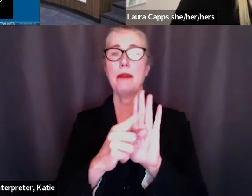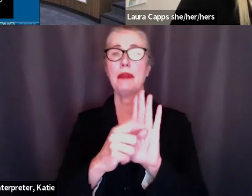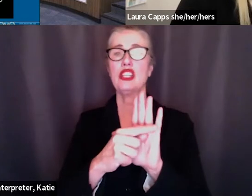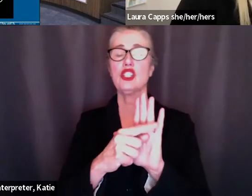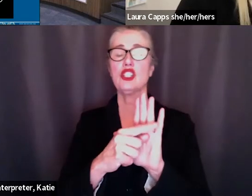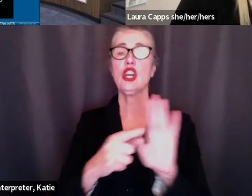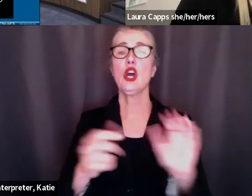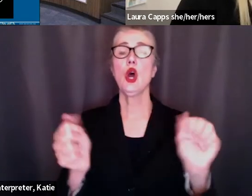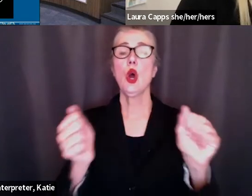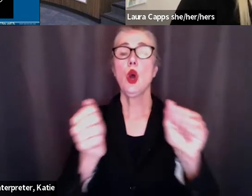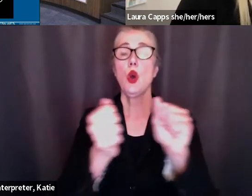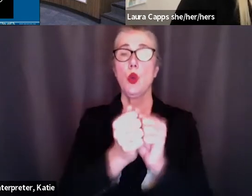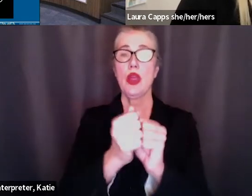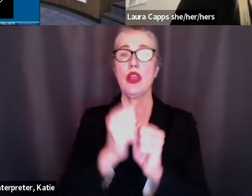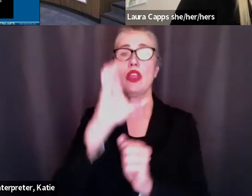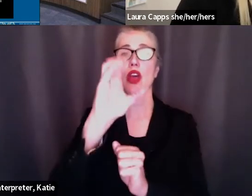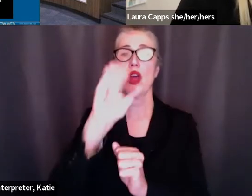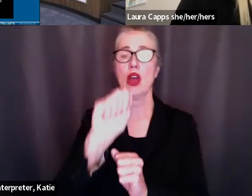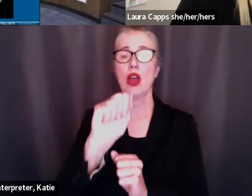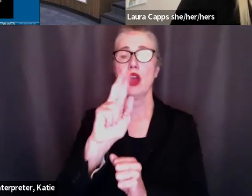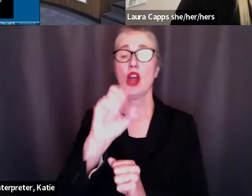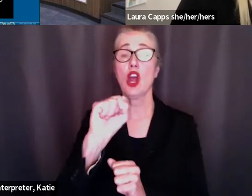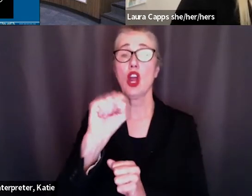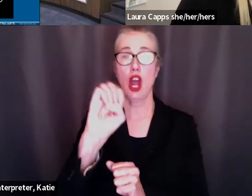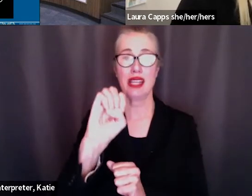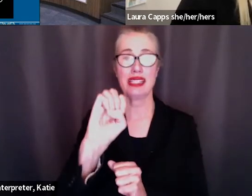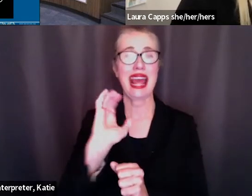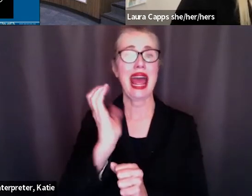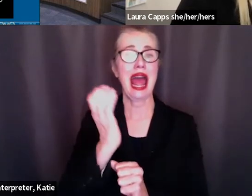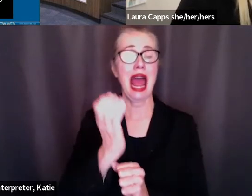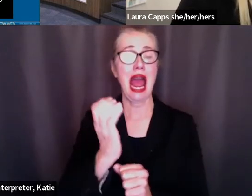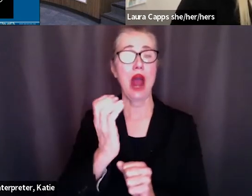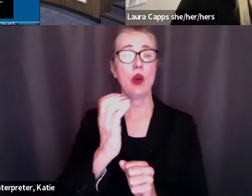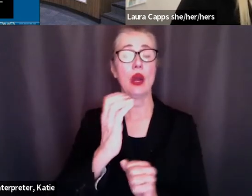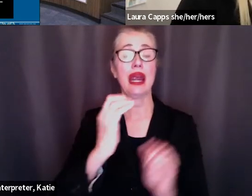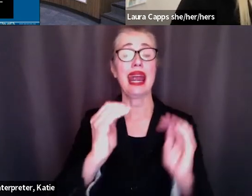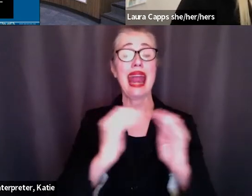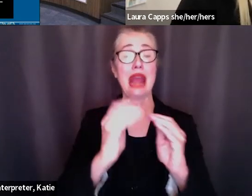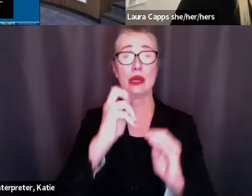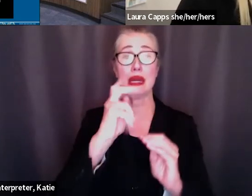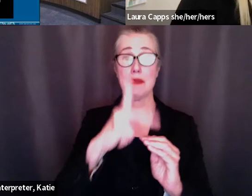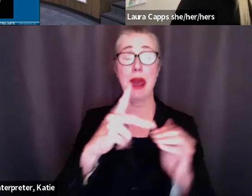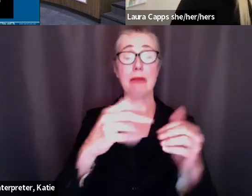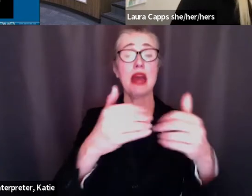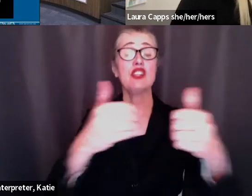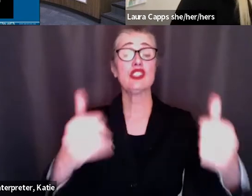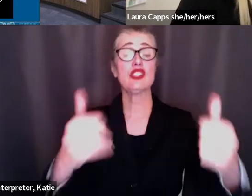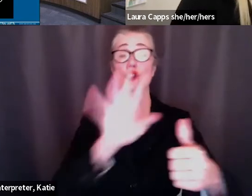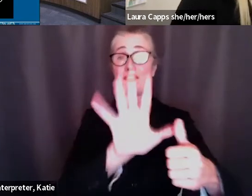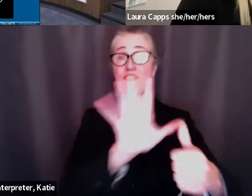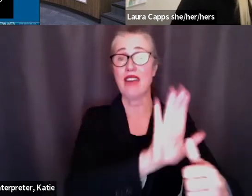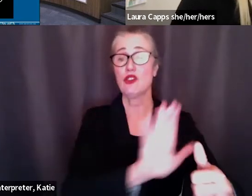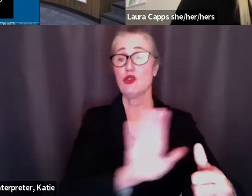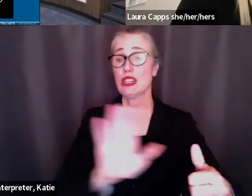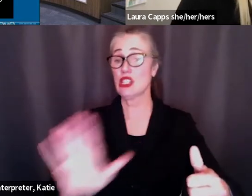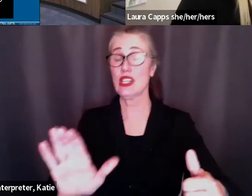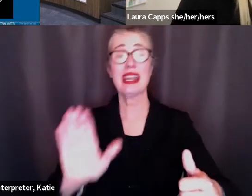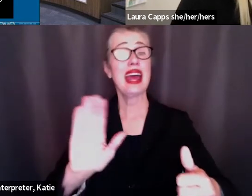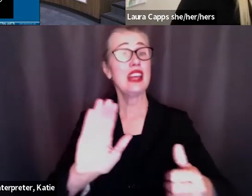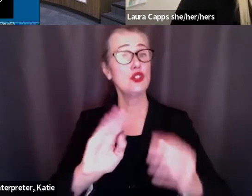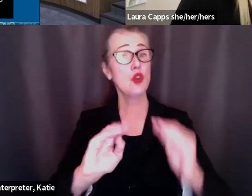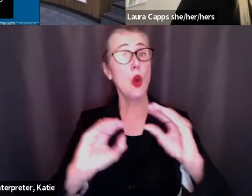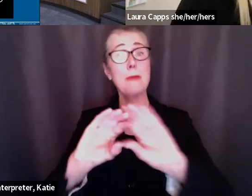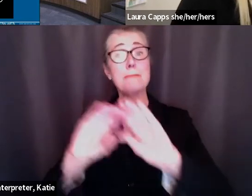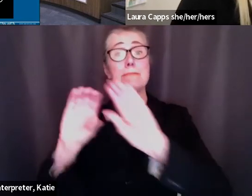with with cause our equity map arranges the district into five regions that can fairly create minority majority